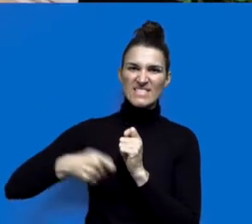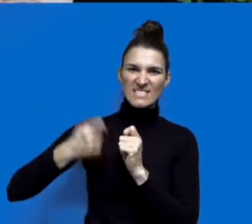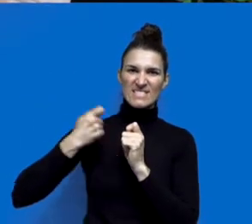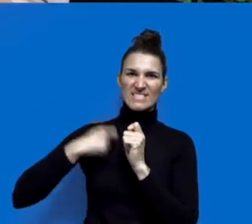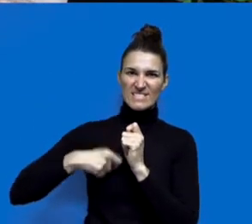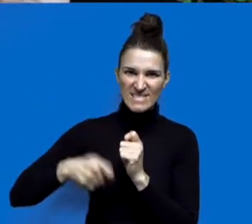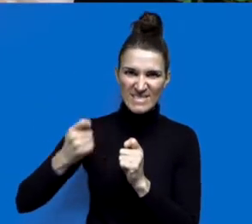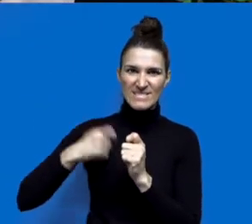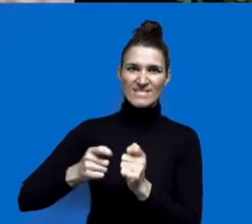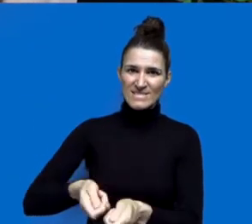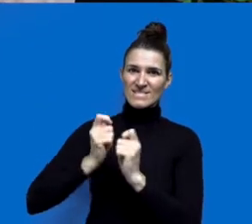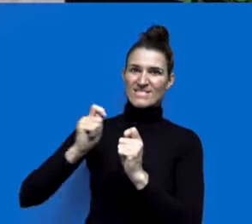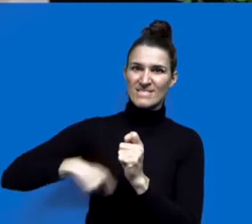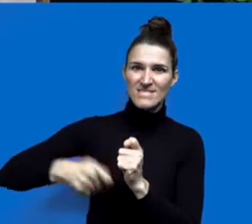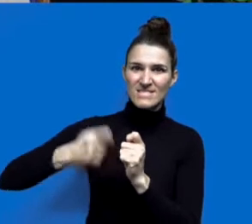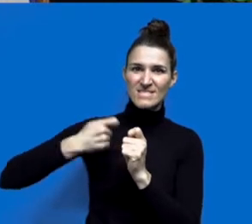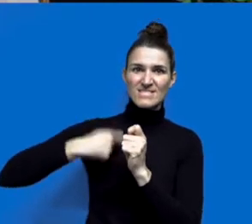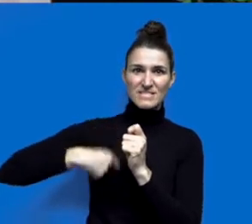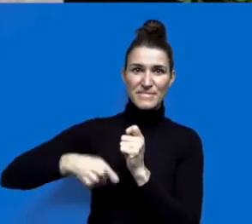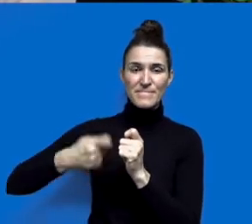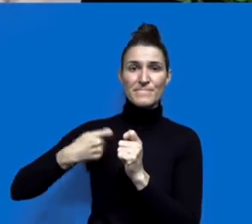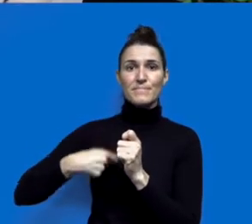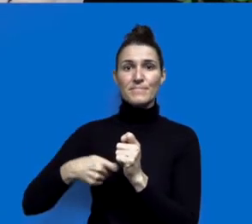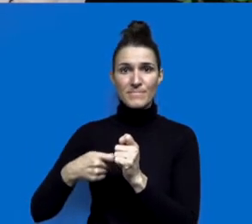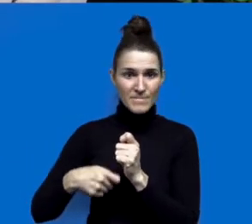reel, and she'd reel, and she'd reel, and she'd reel, and she'd reel, and